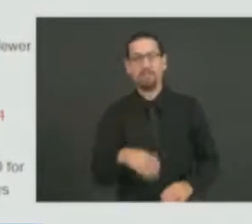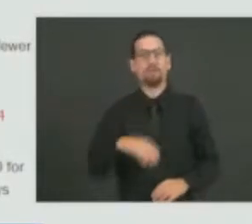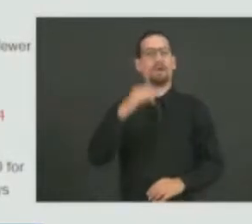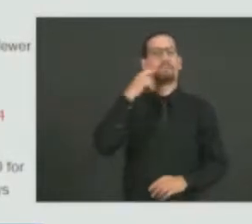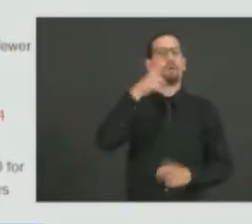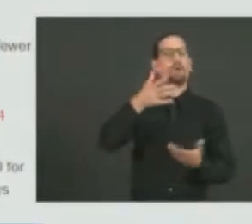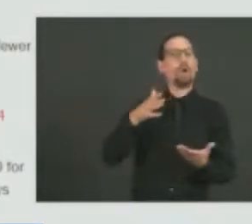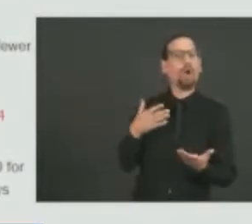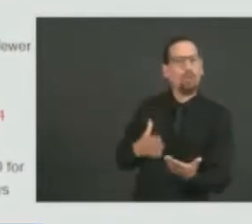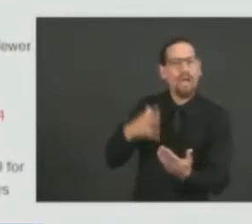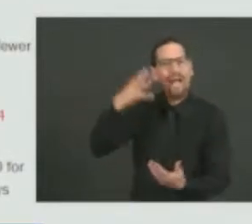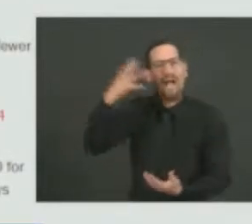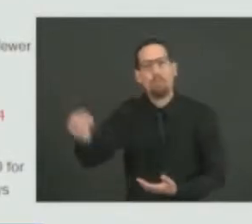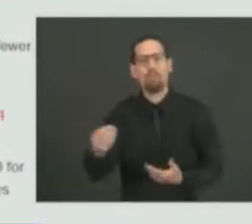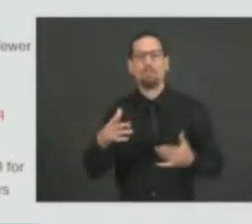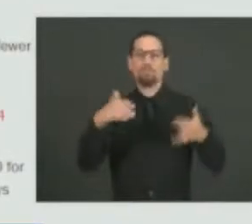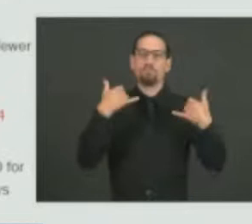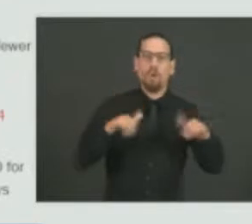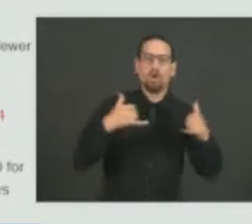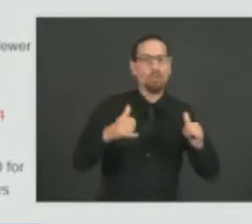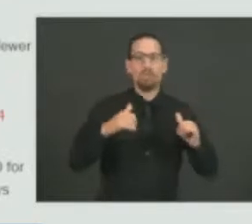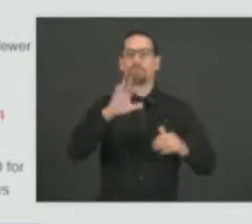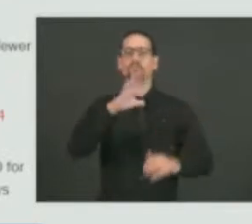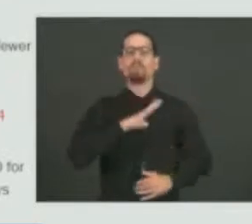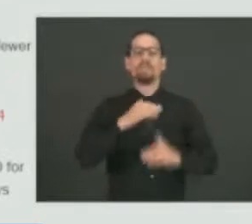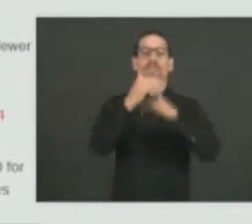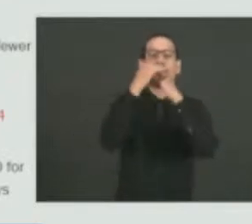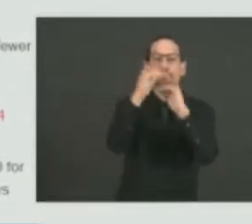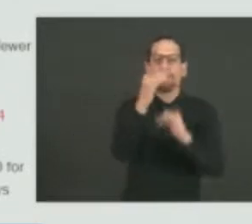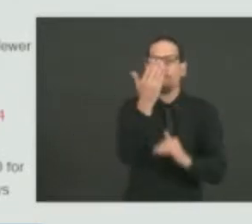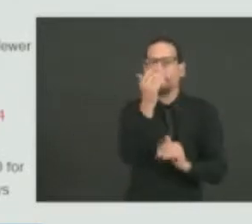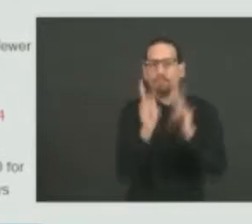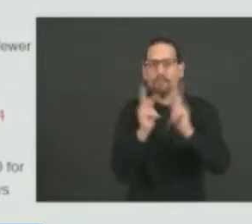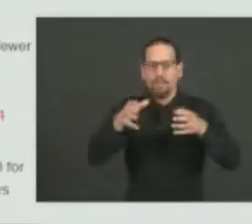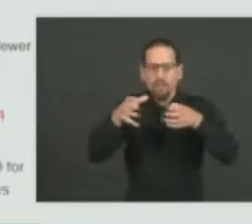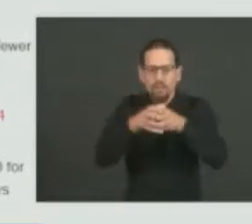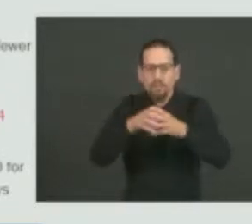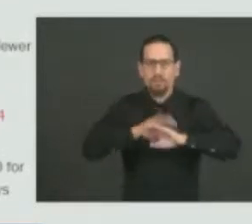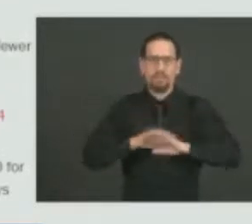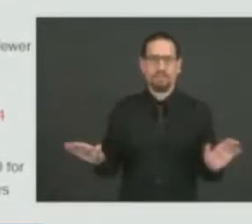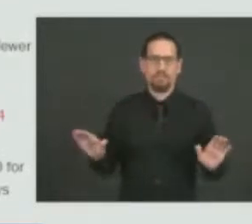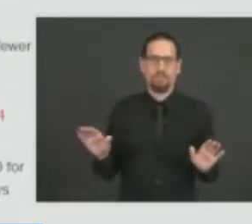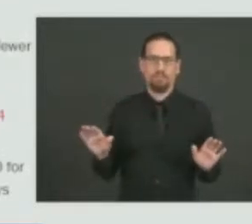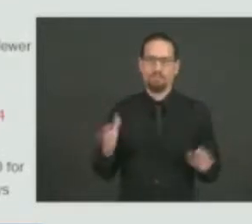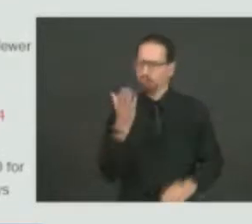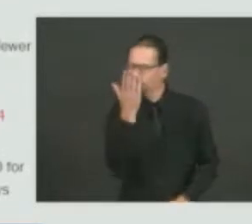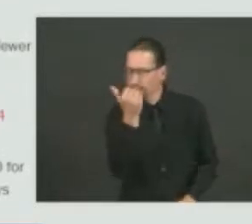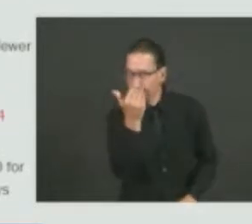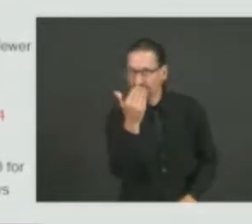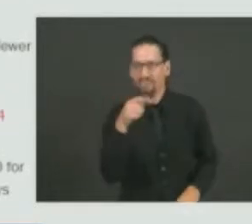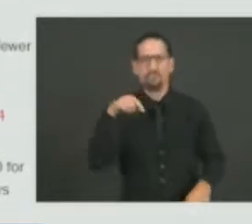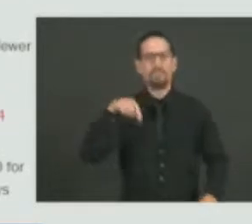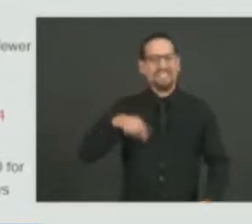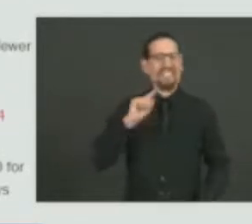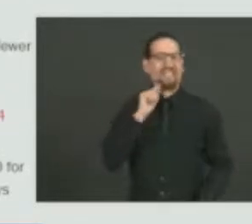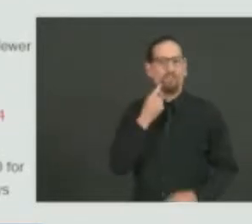neighborhood gathering, no more than 15. Take it seriously.